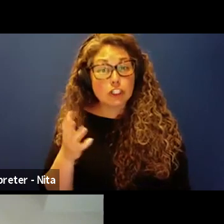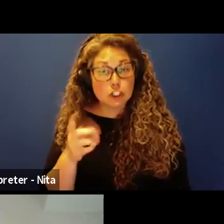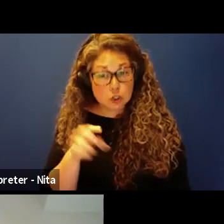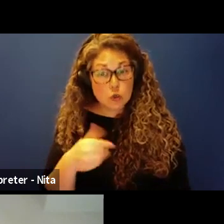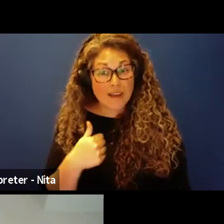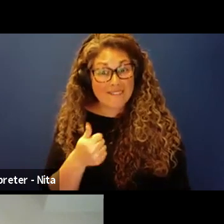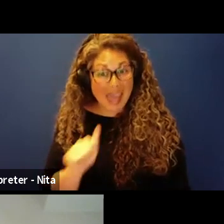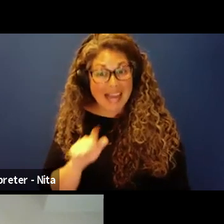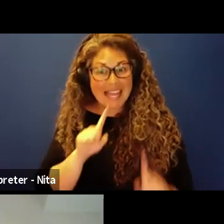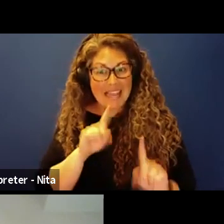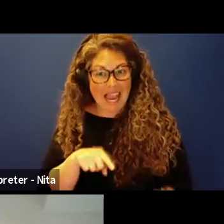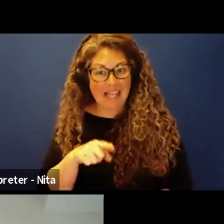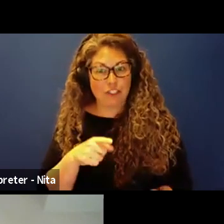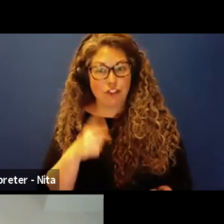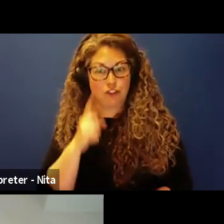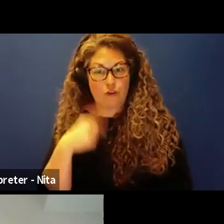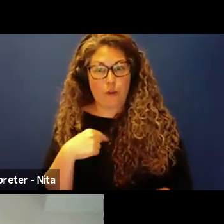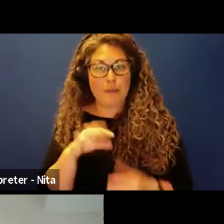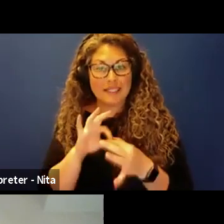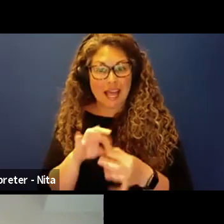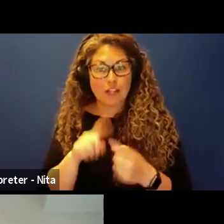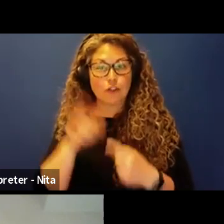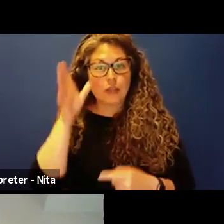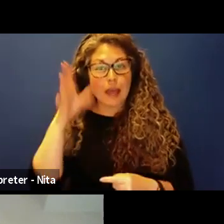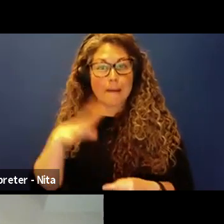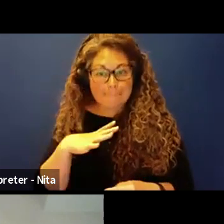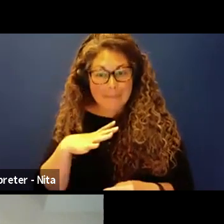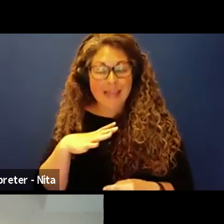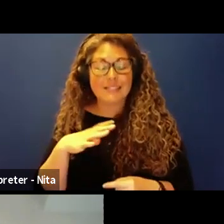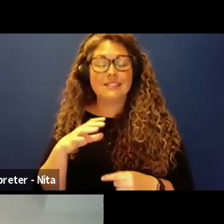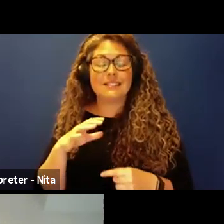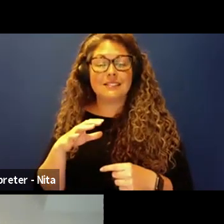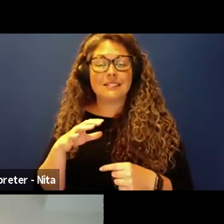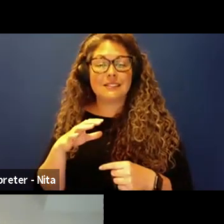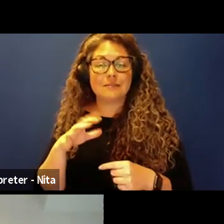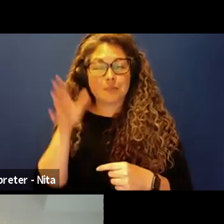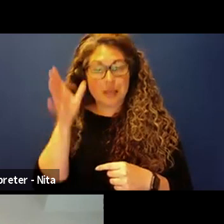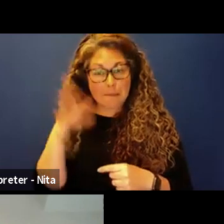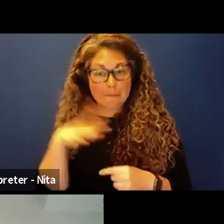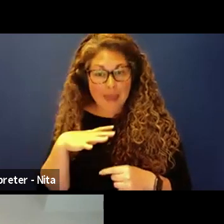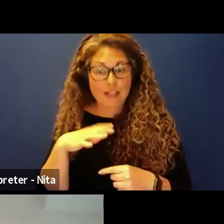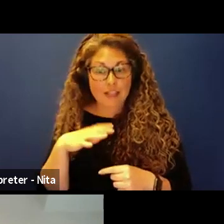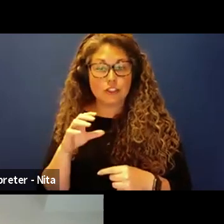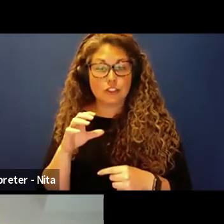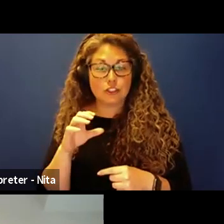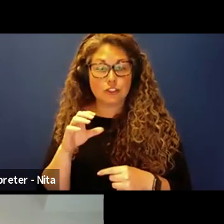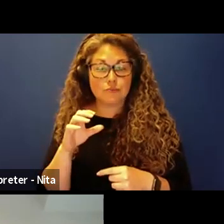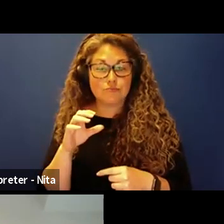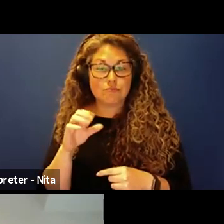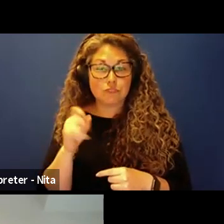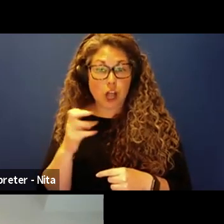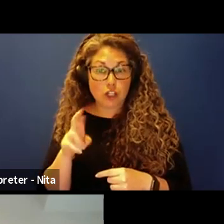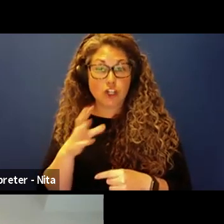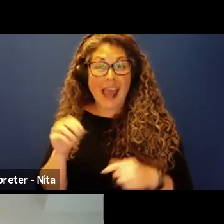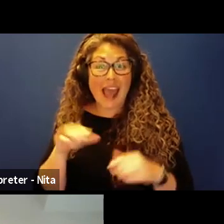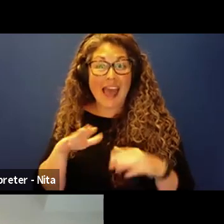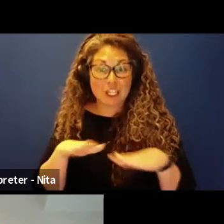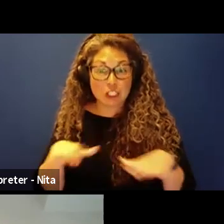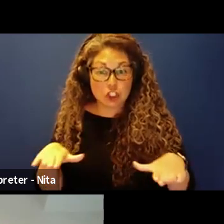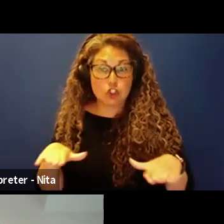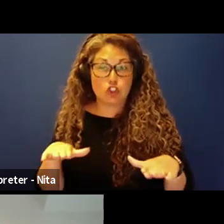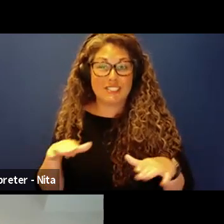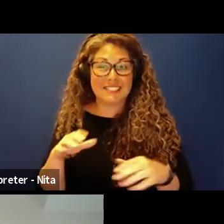the men's shelter and the children's detention center? So as far as for testing and actually